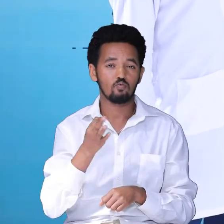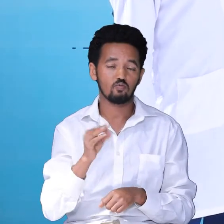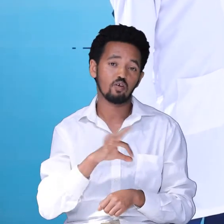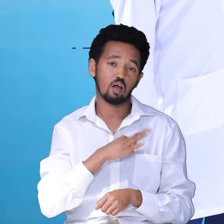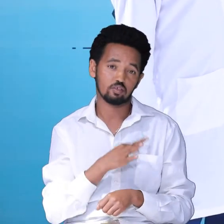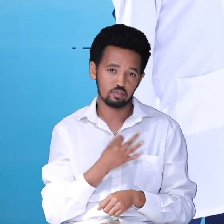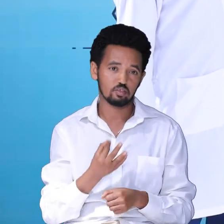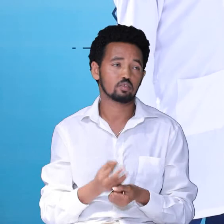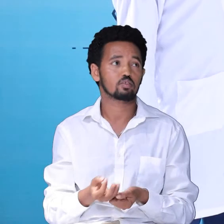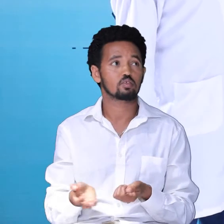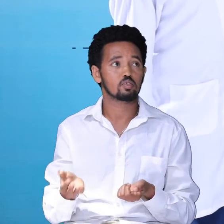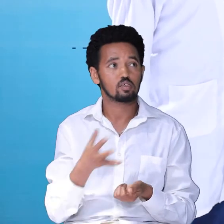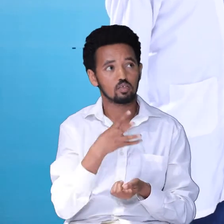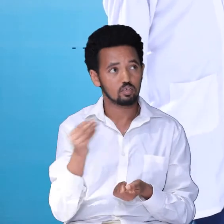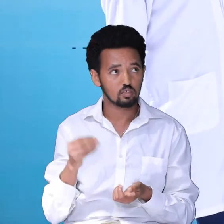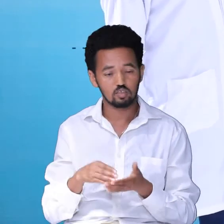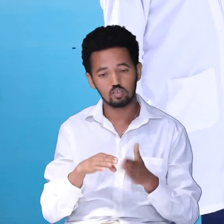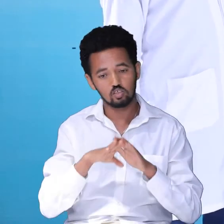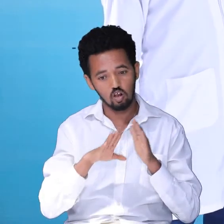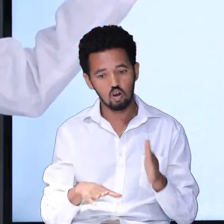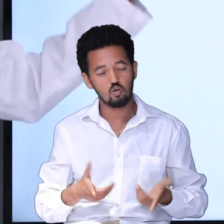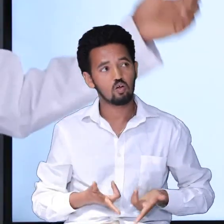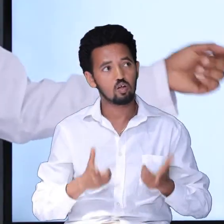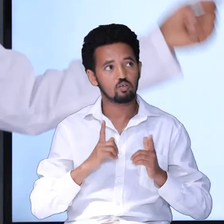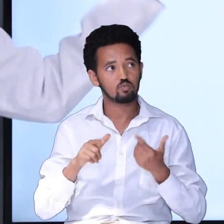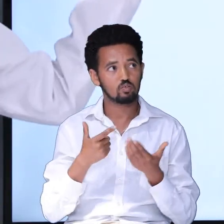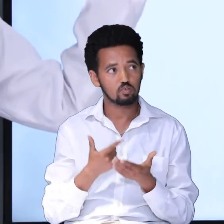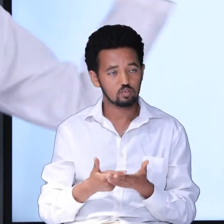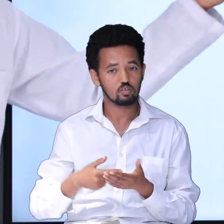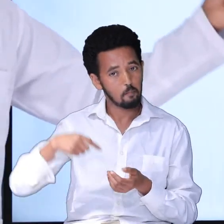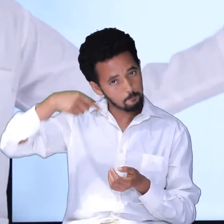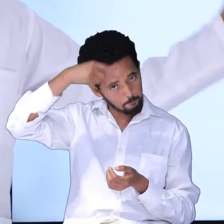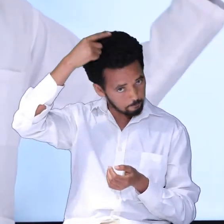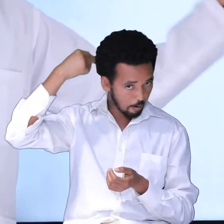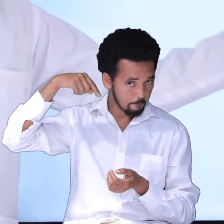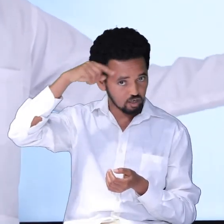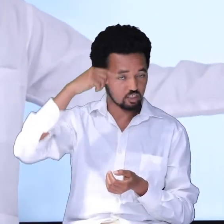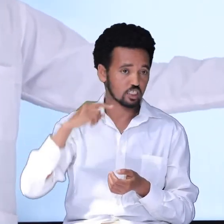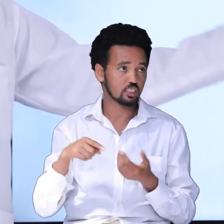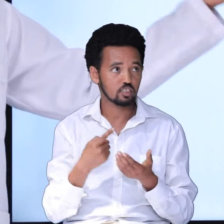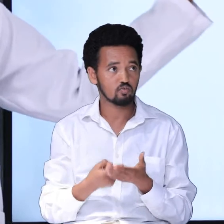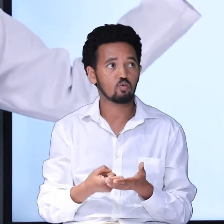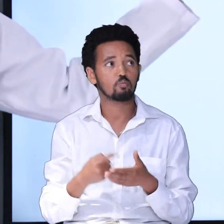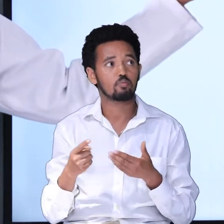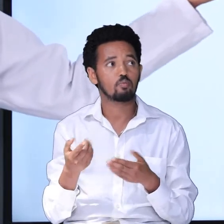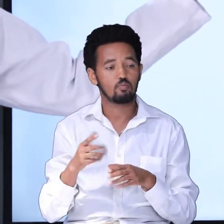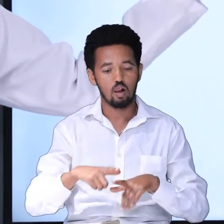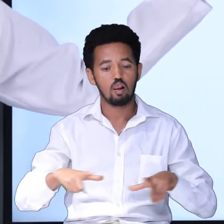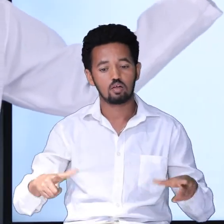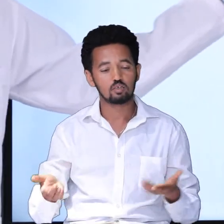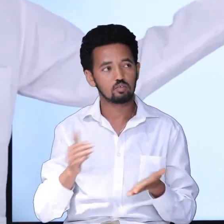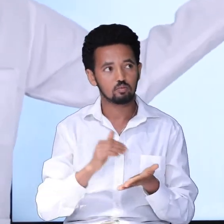and established the long-lived contradict with the papacy. The church claimed that its former lands but